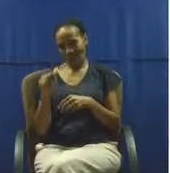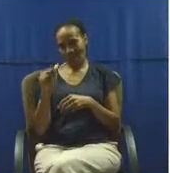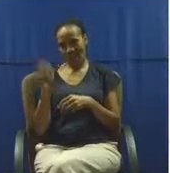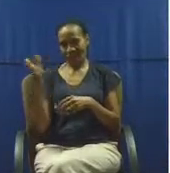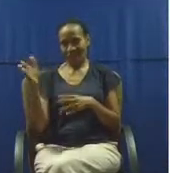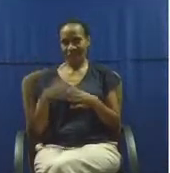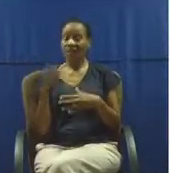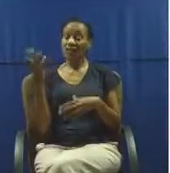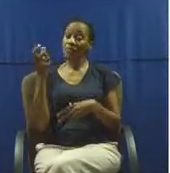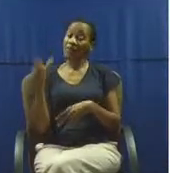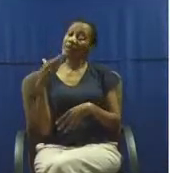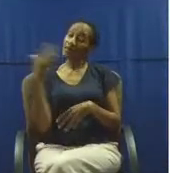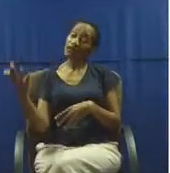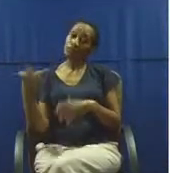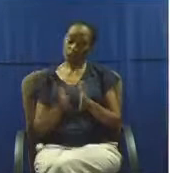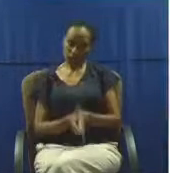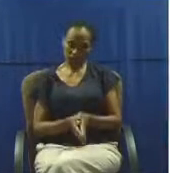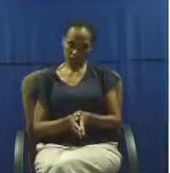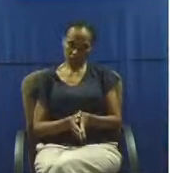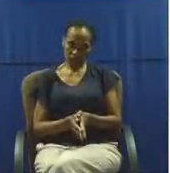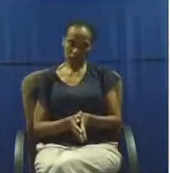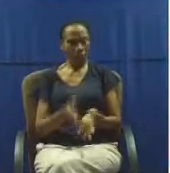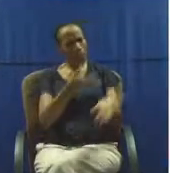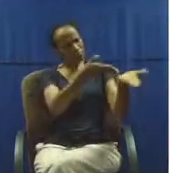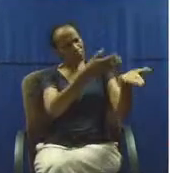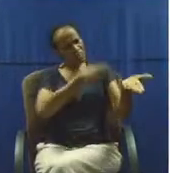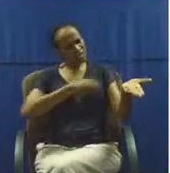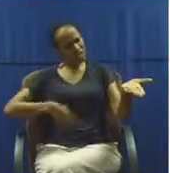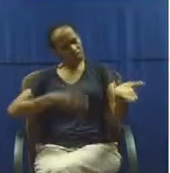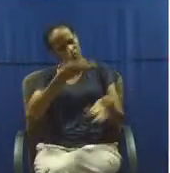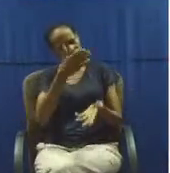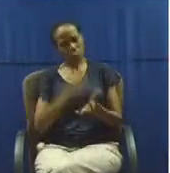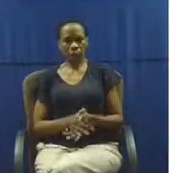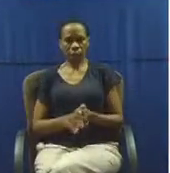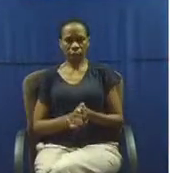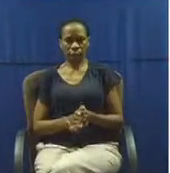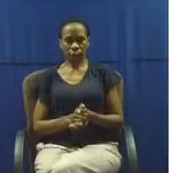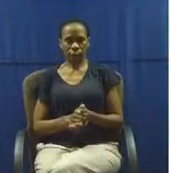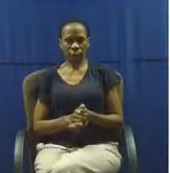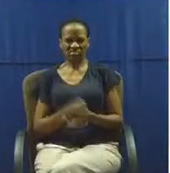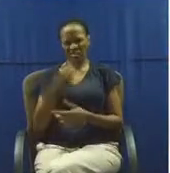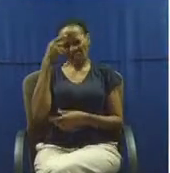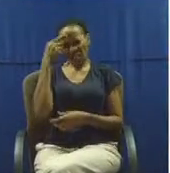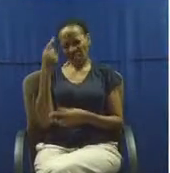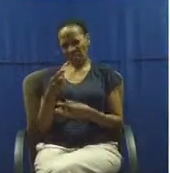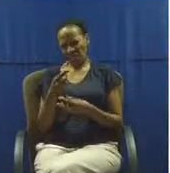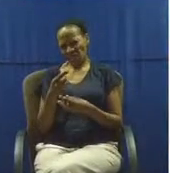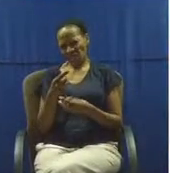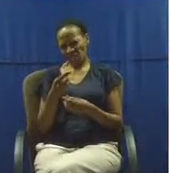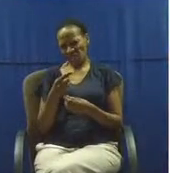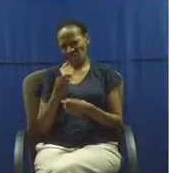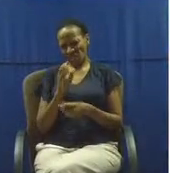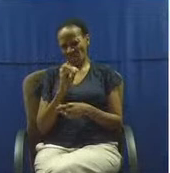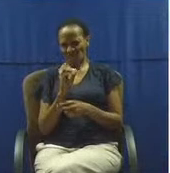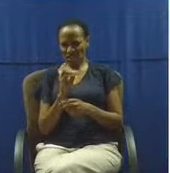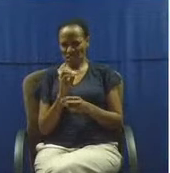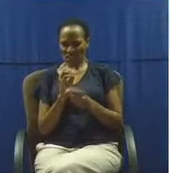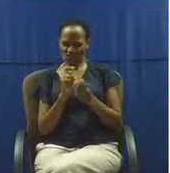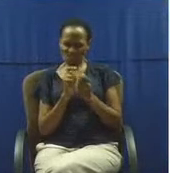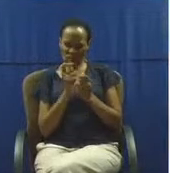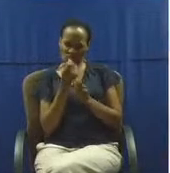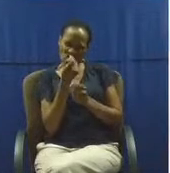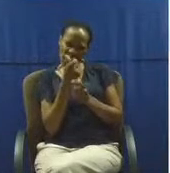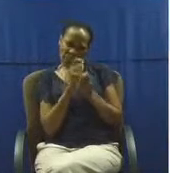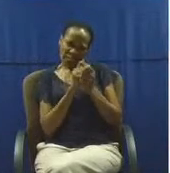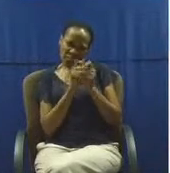Ngwakwa. Speaker, thank you very much. President, I think there's a slightly more strategic question to consider here with respect to